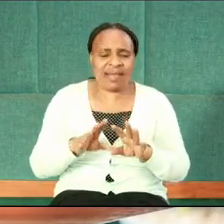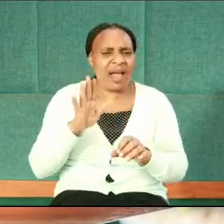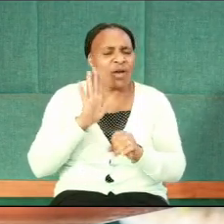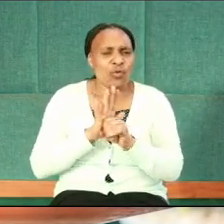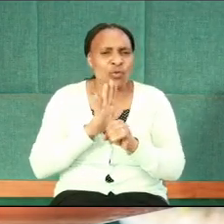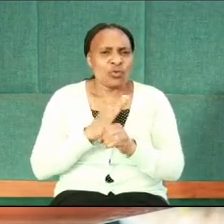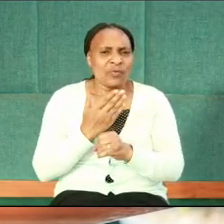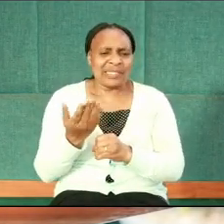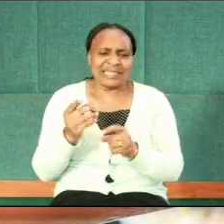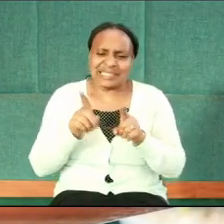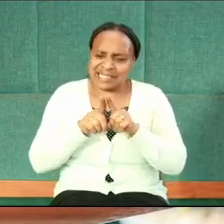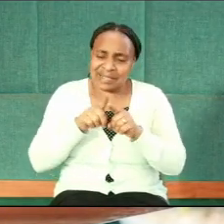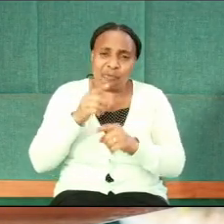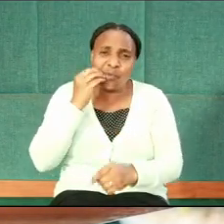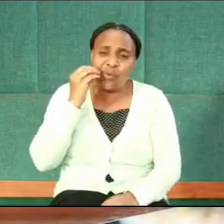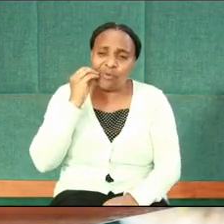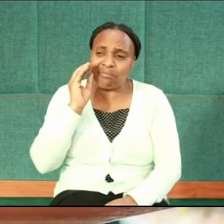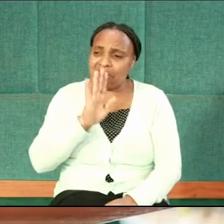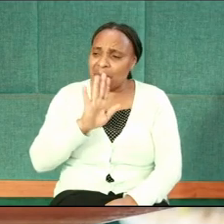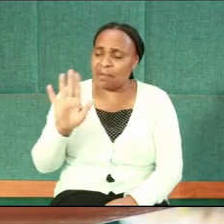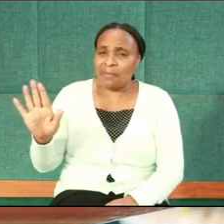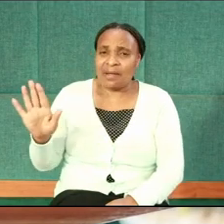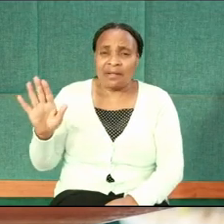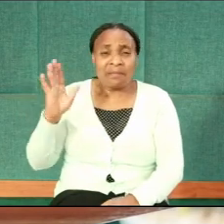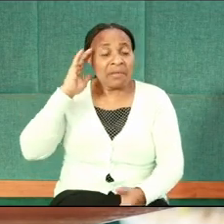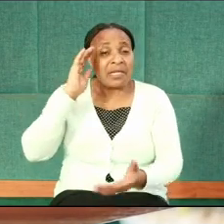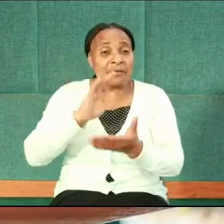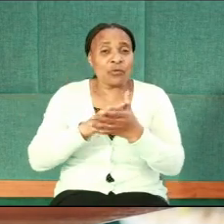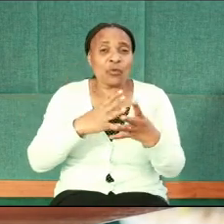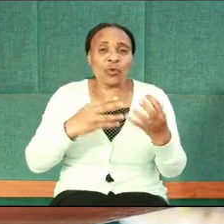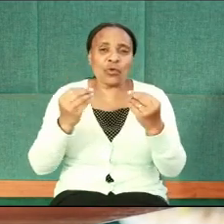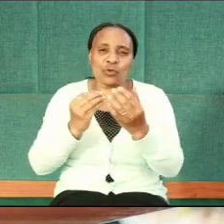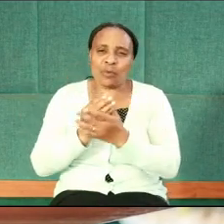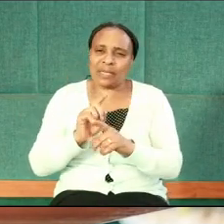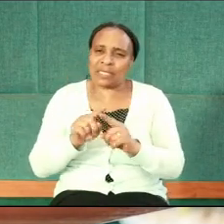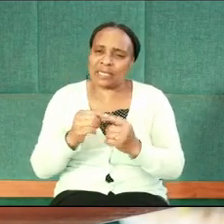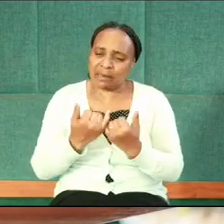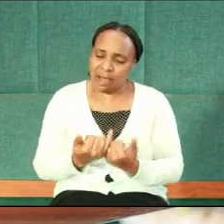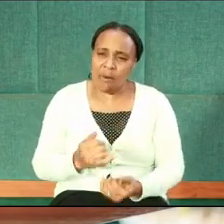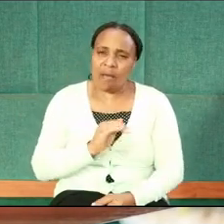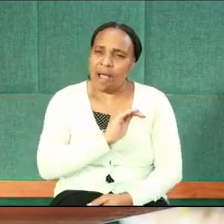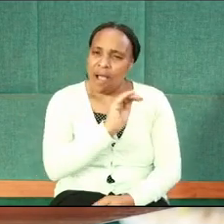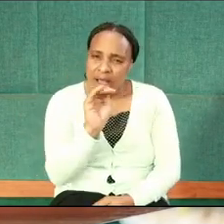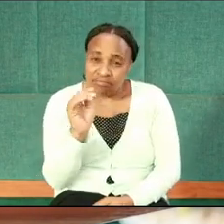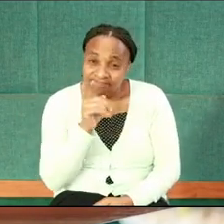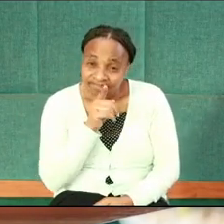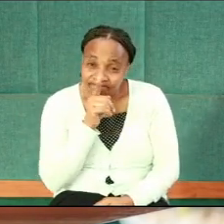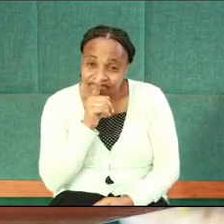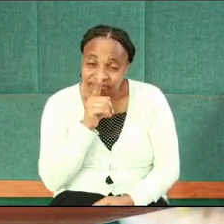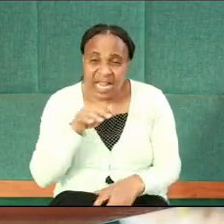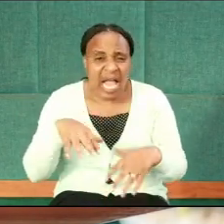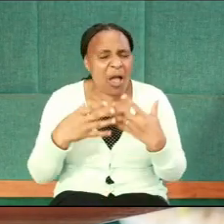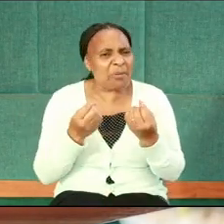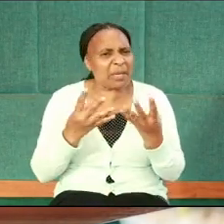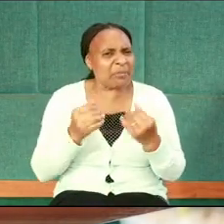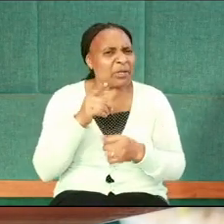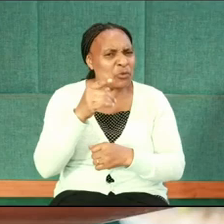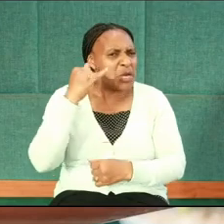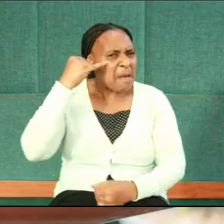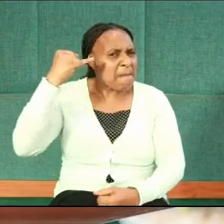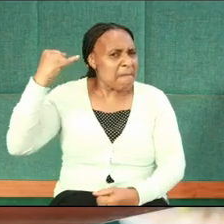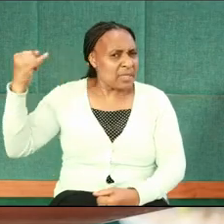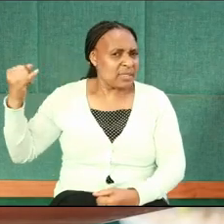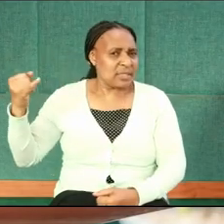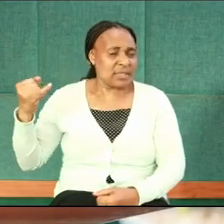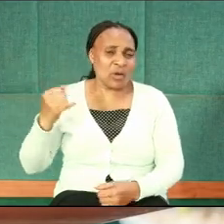it at home. The griefs that we go through, by the way, let me ask you, how many of us have ever imagined that